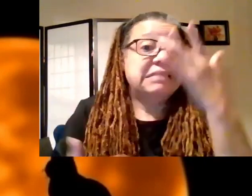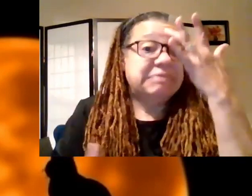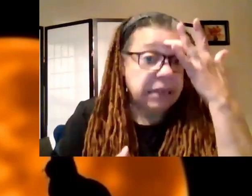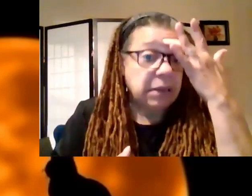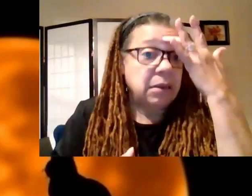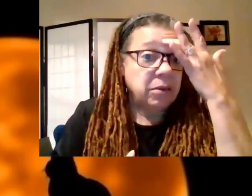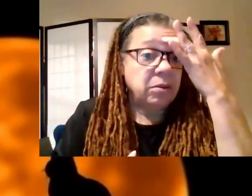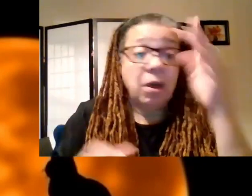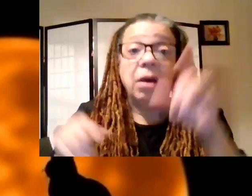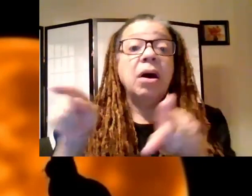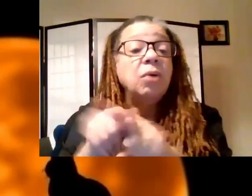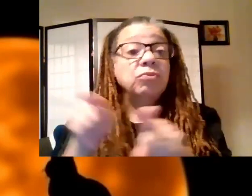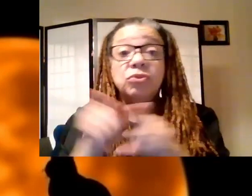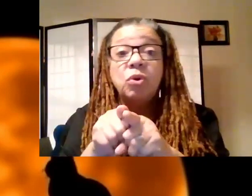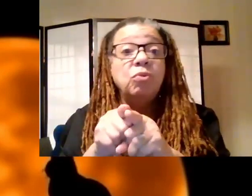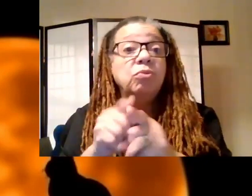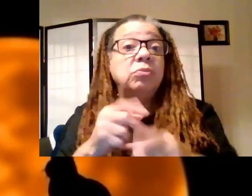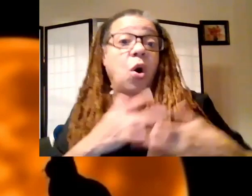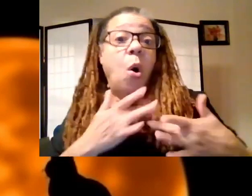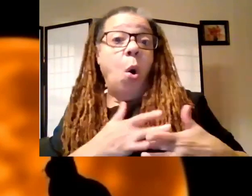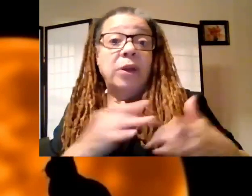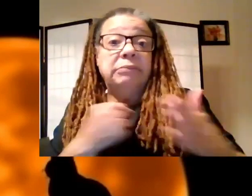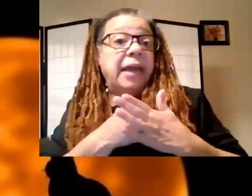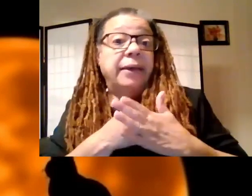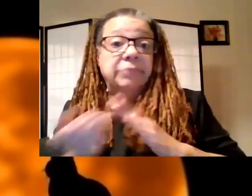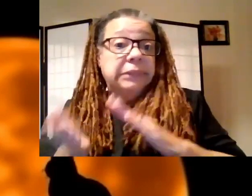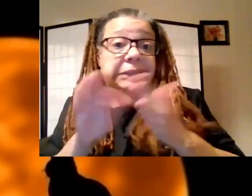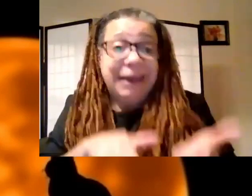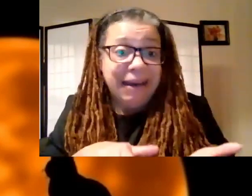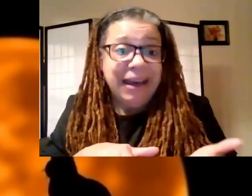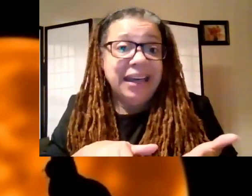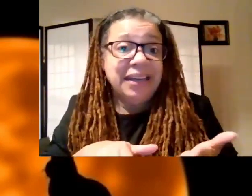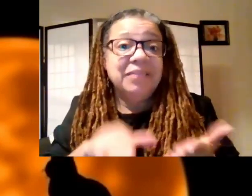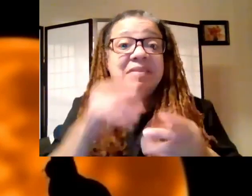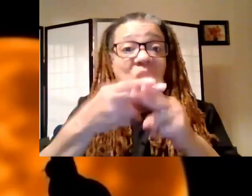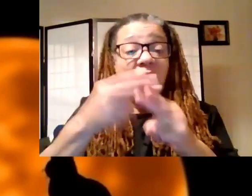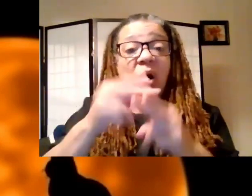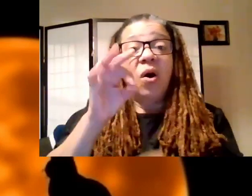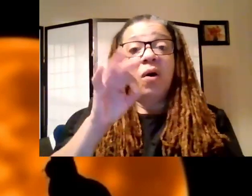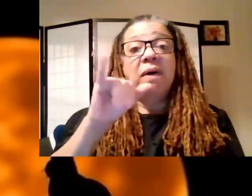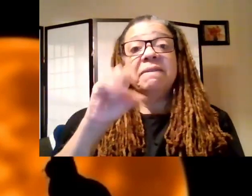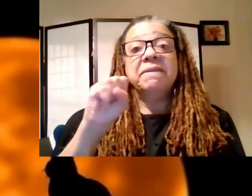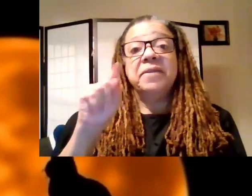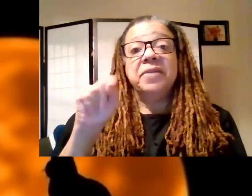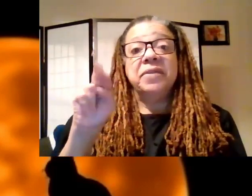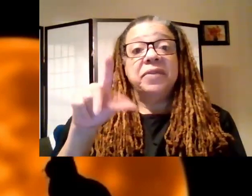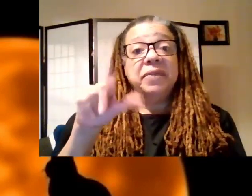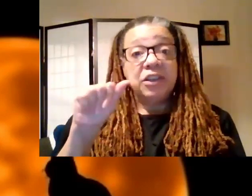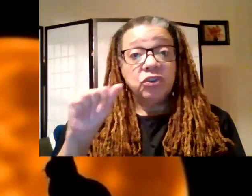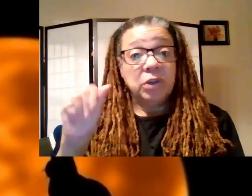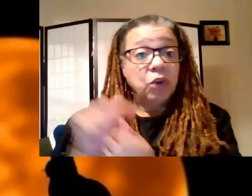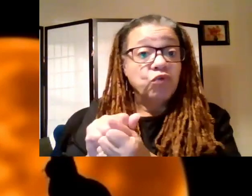also succumb to sudden cardiac death, to fistula rupture and